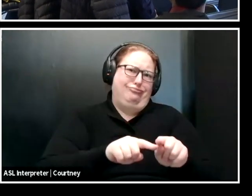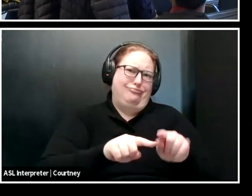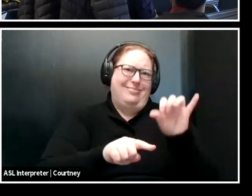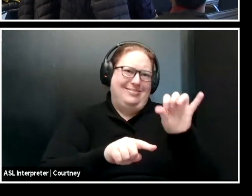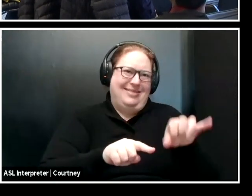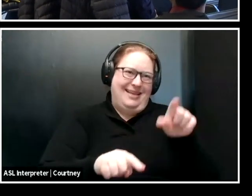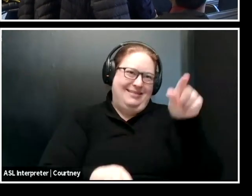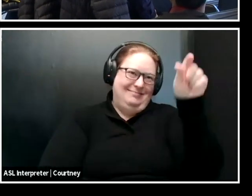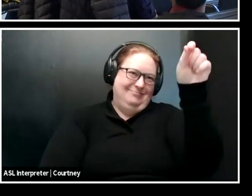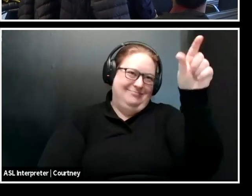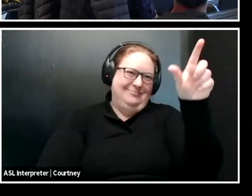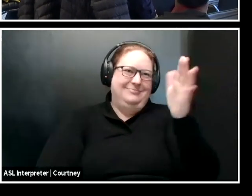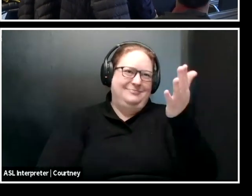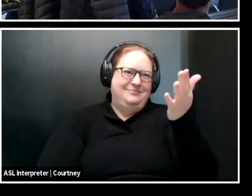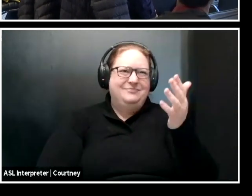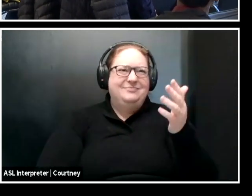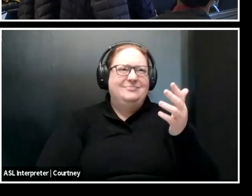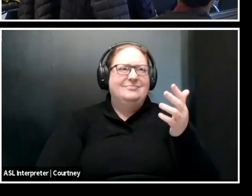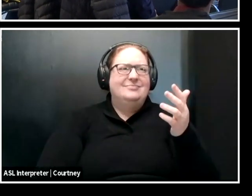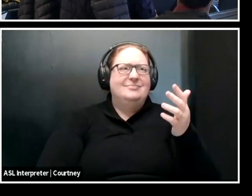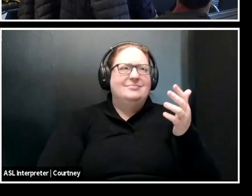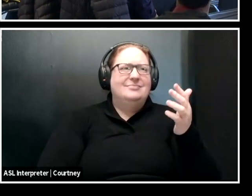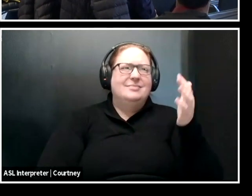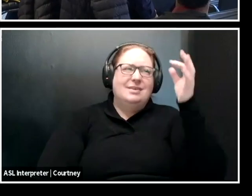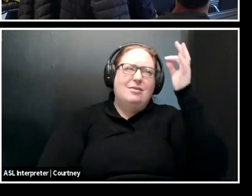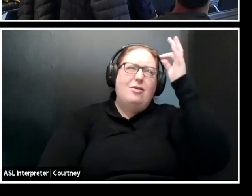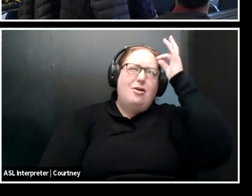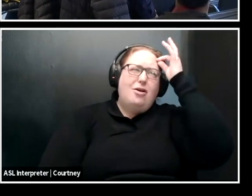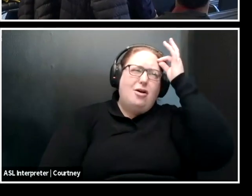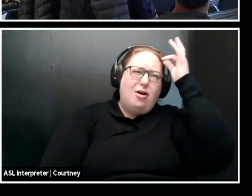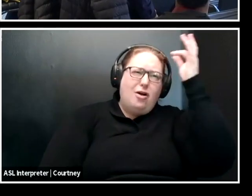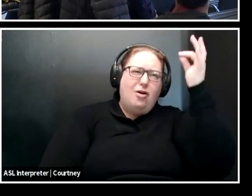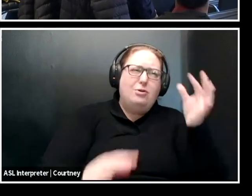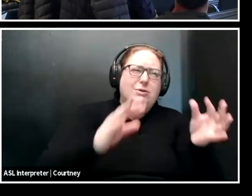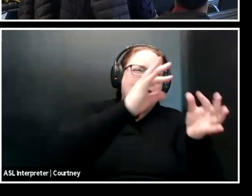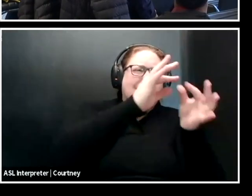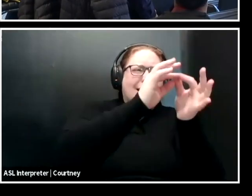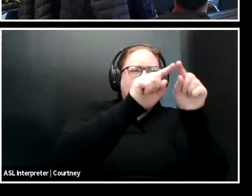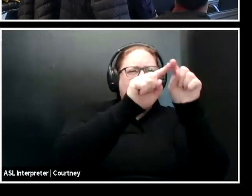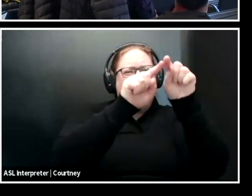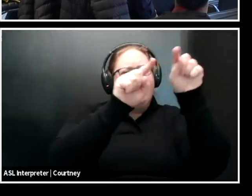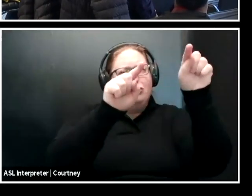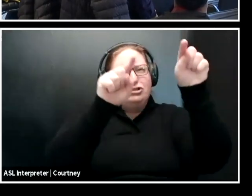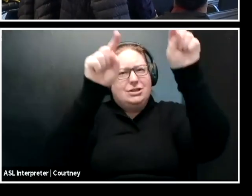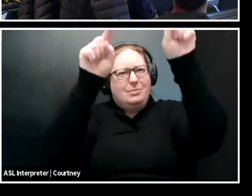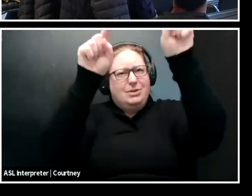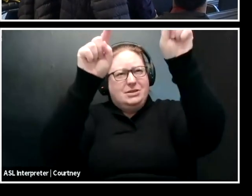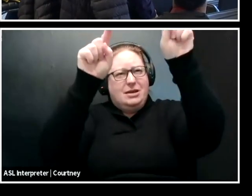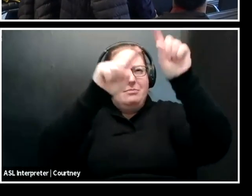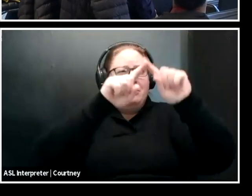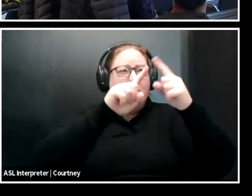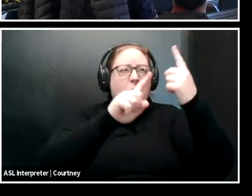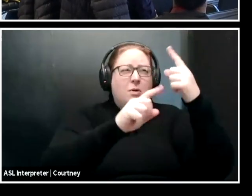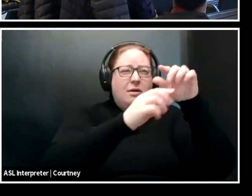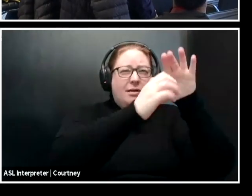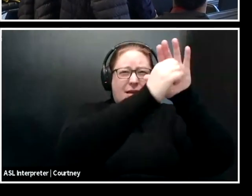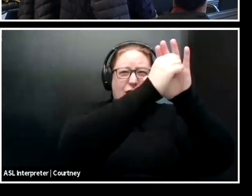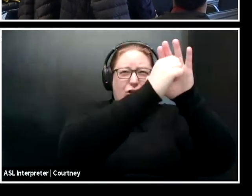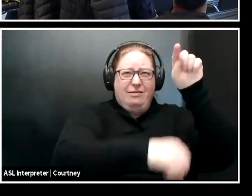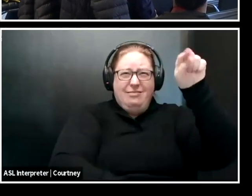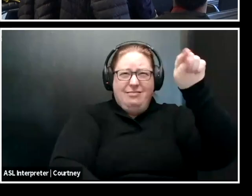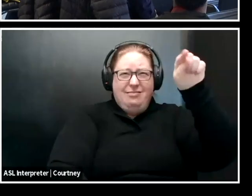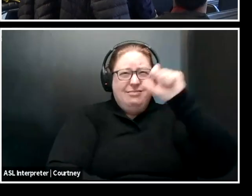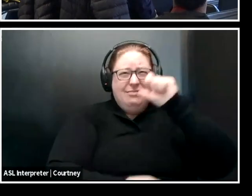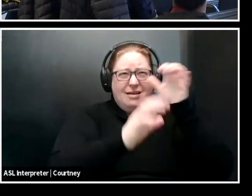And then it's just almost connected to a larger shape at the top, but there's an area there that is not connected.